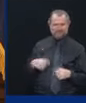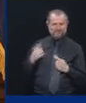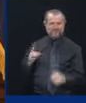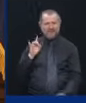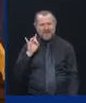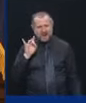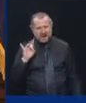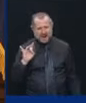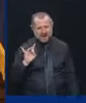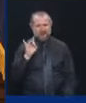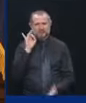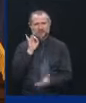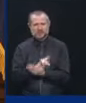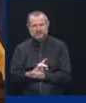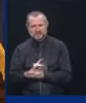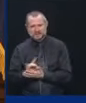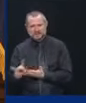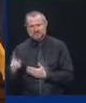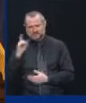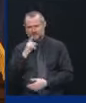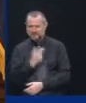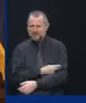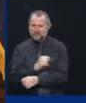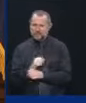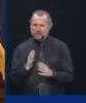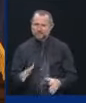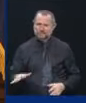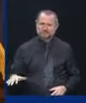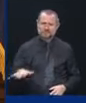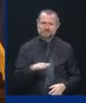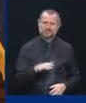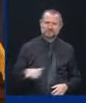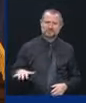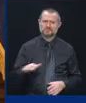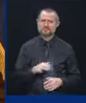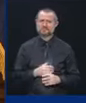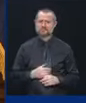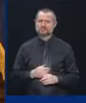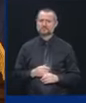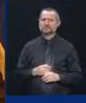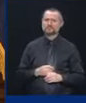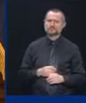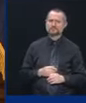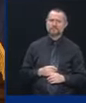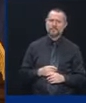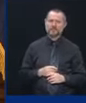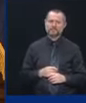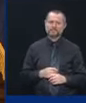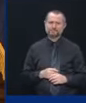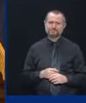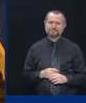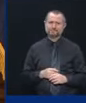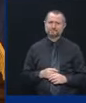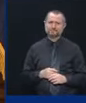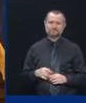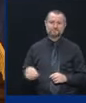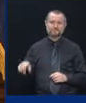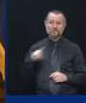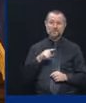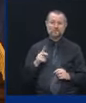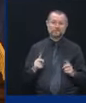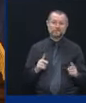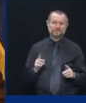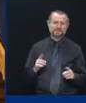weeks to vaccinate their healthcare staff, okay? And these are people who don't have to go